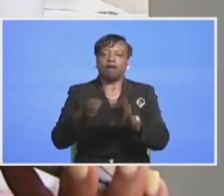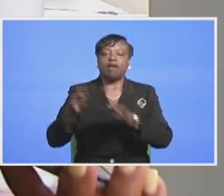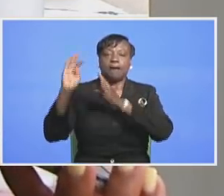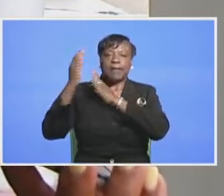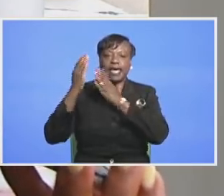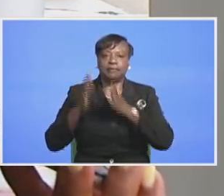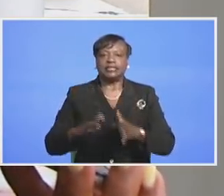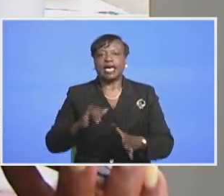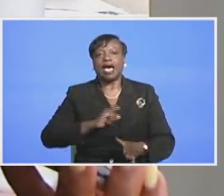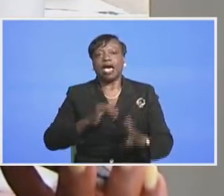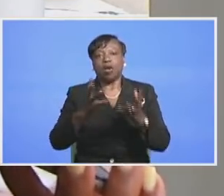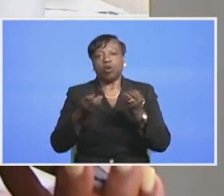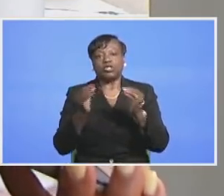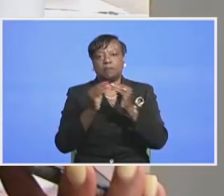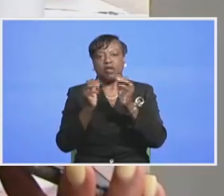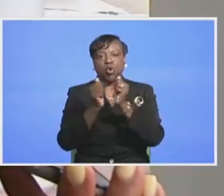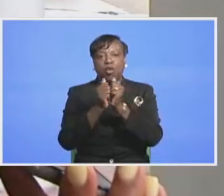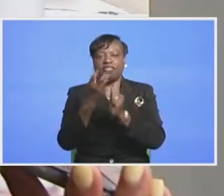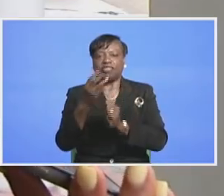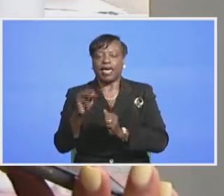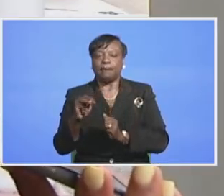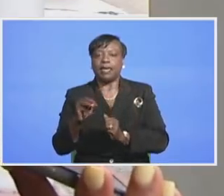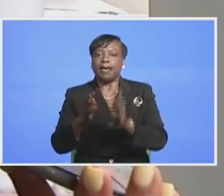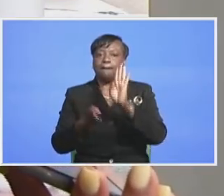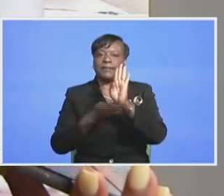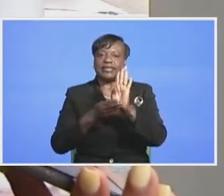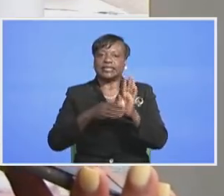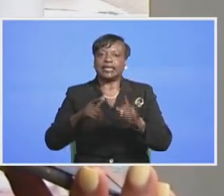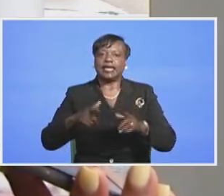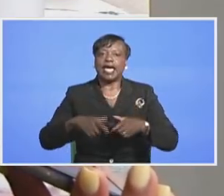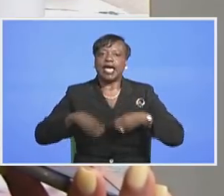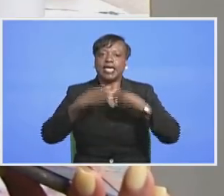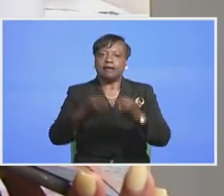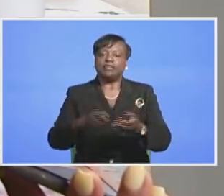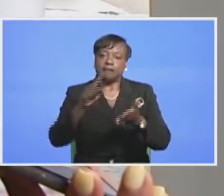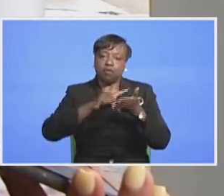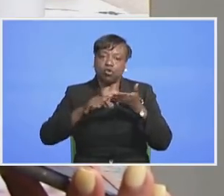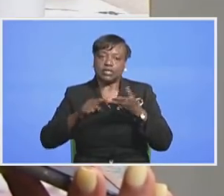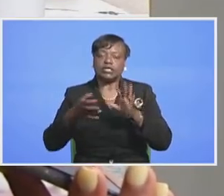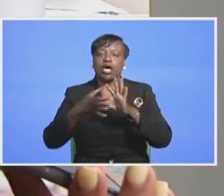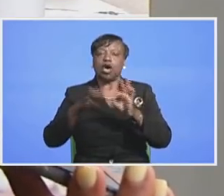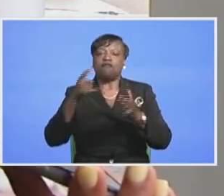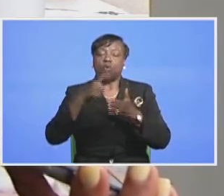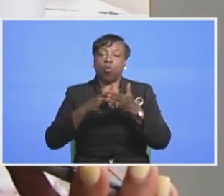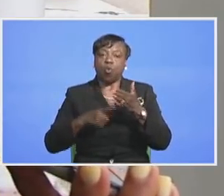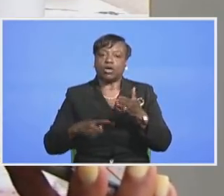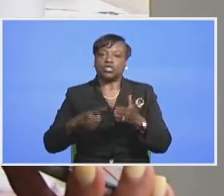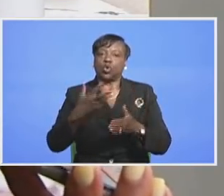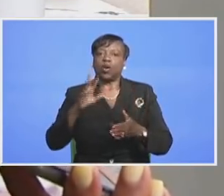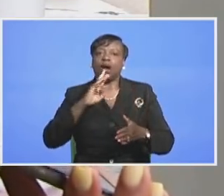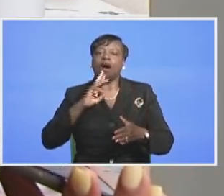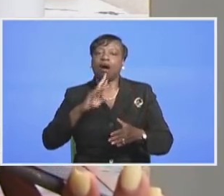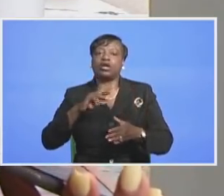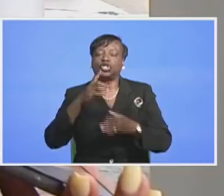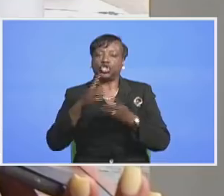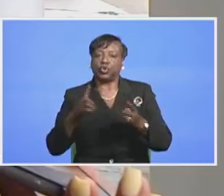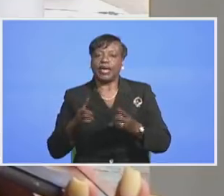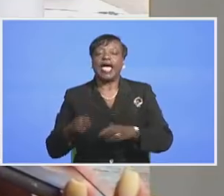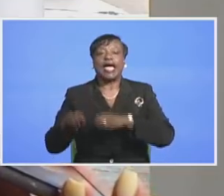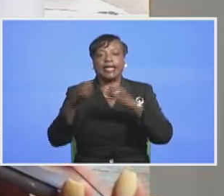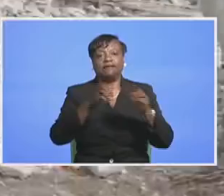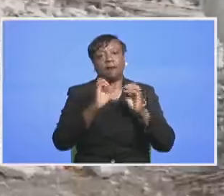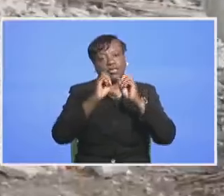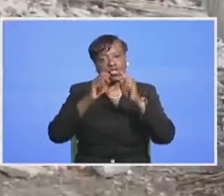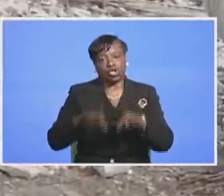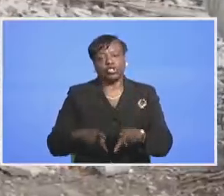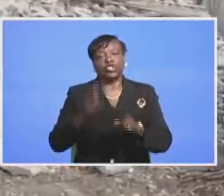meet with them to basically give them notice of what we're doing and give them an opportunity to rectify the